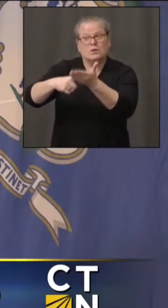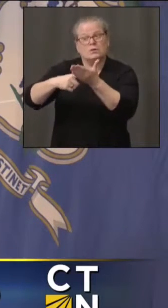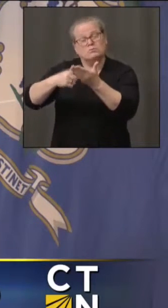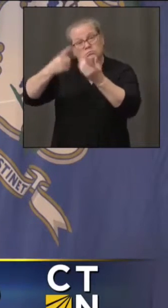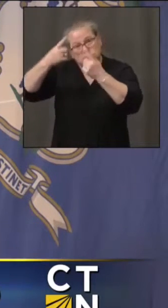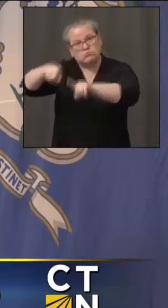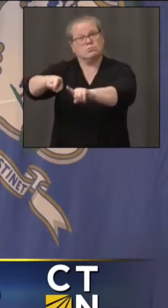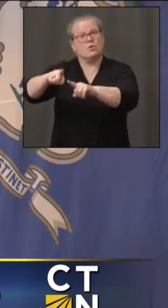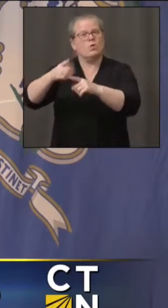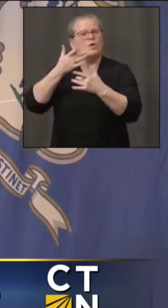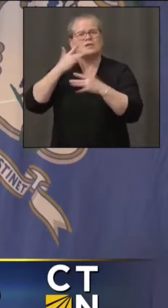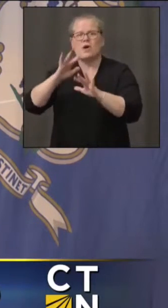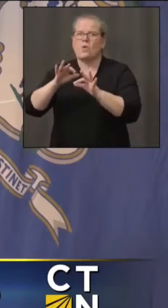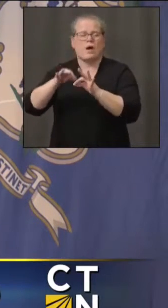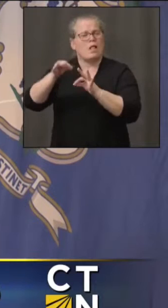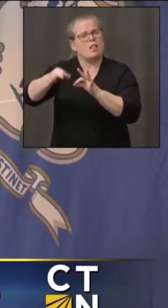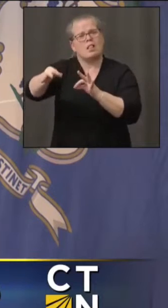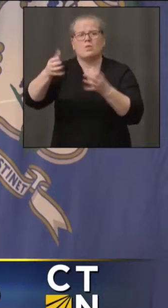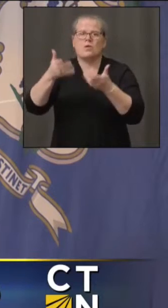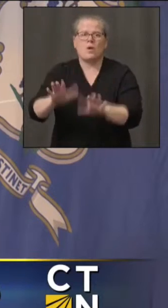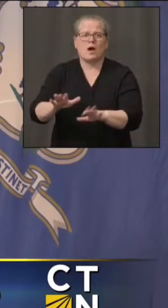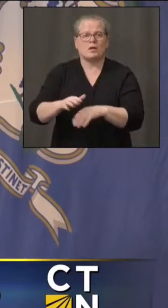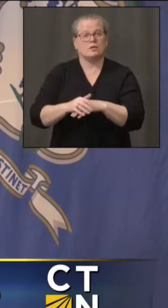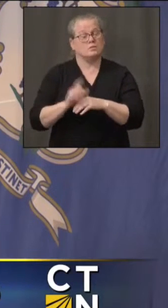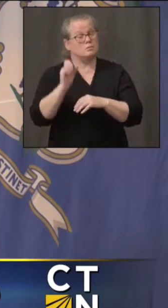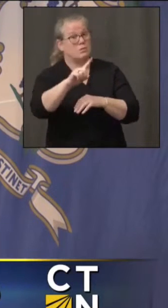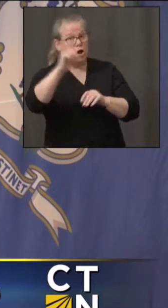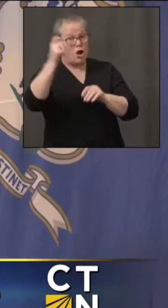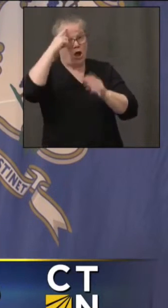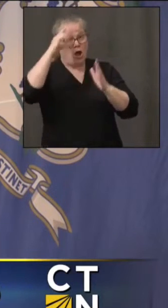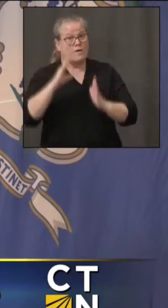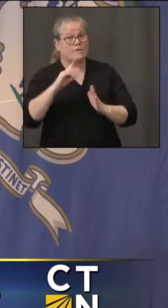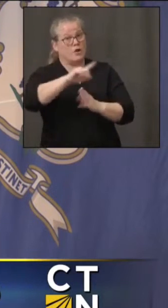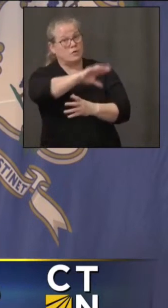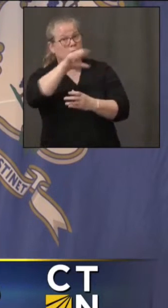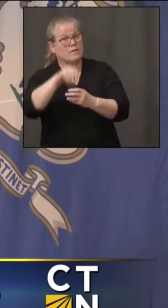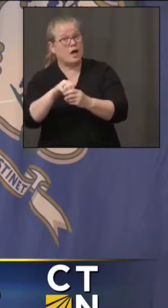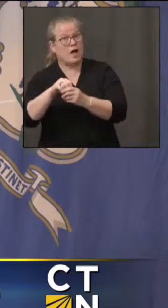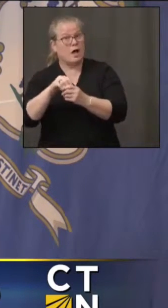you've been in communication with them? I have, as has Paul, yes.